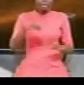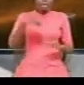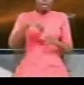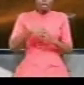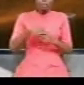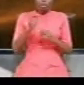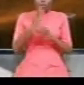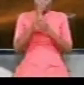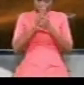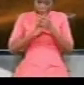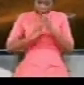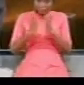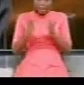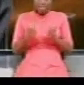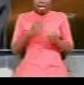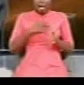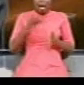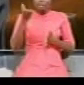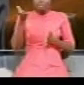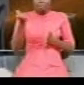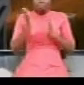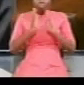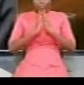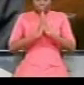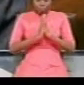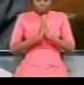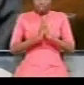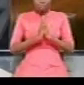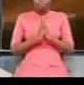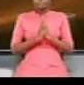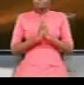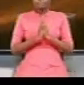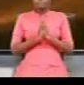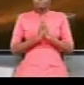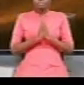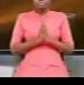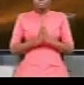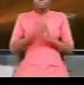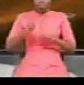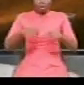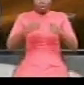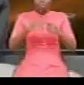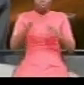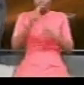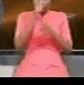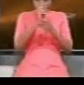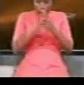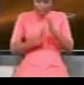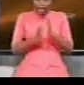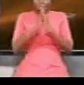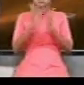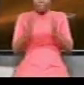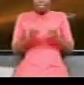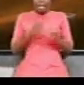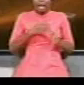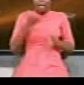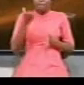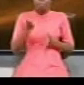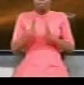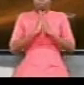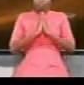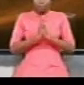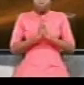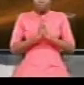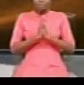a solitary place, and there prayed. He went to a solitary place, and there